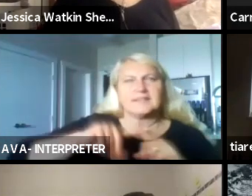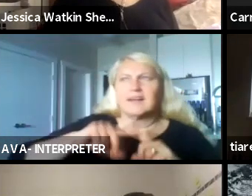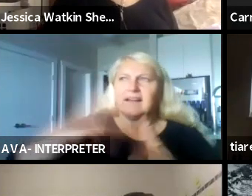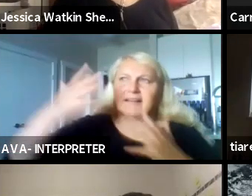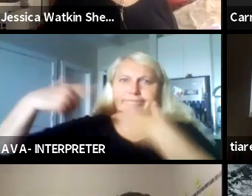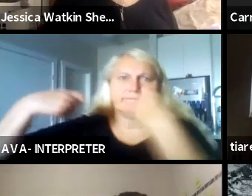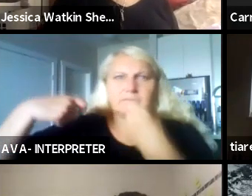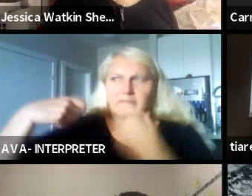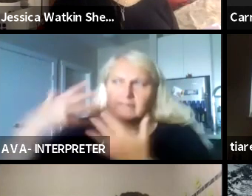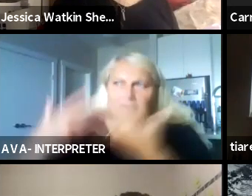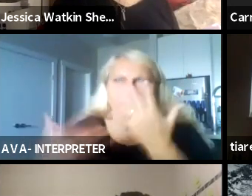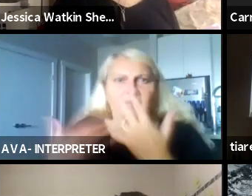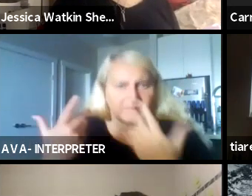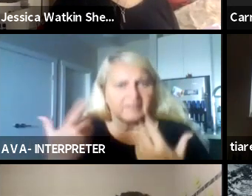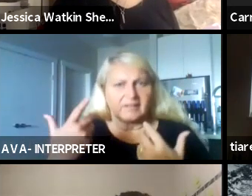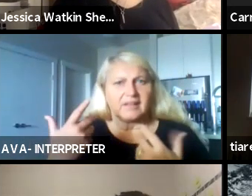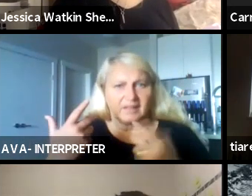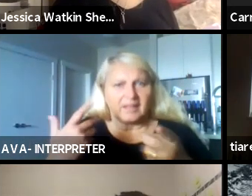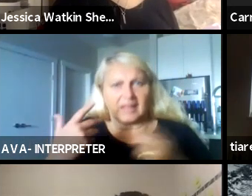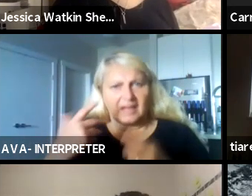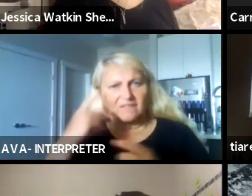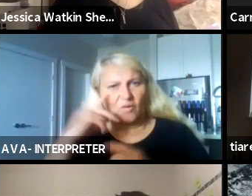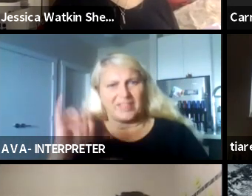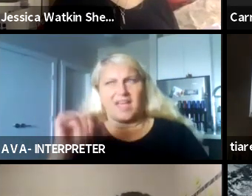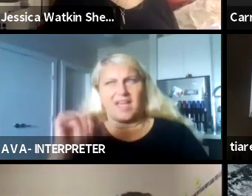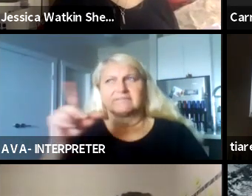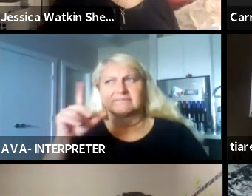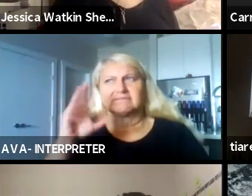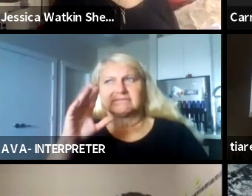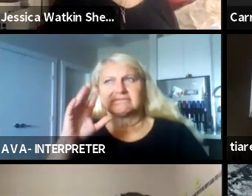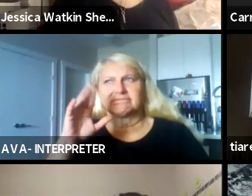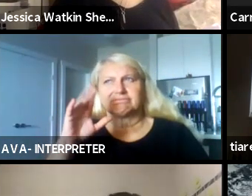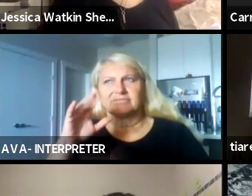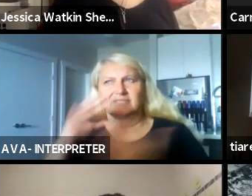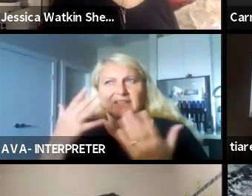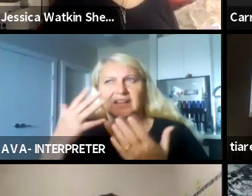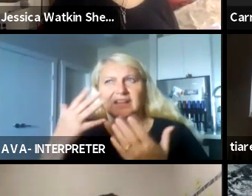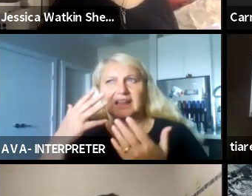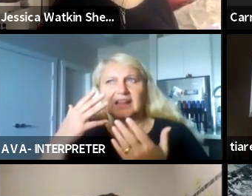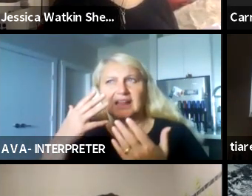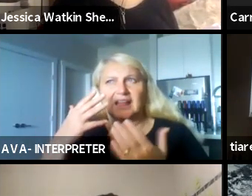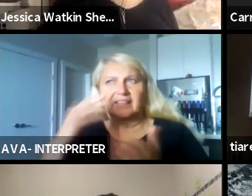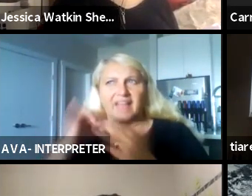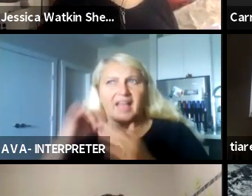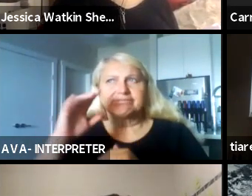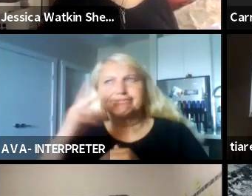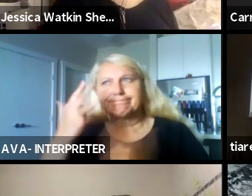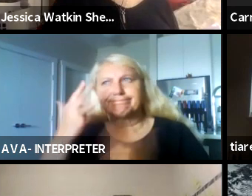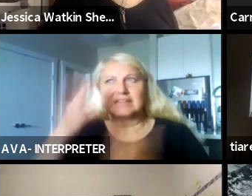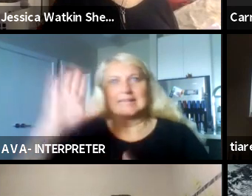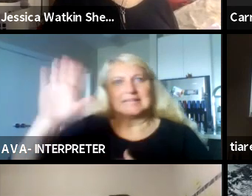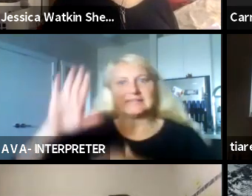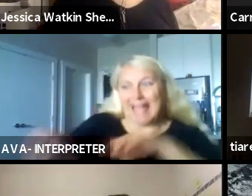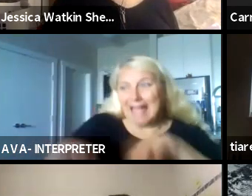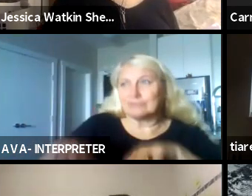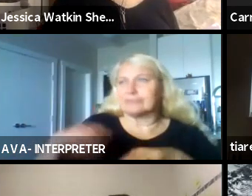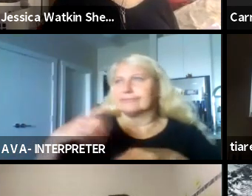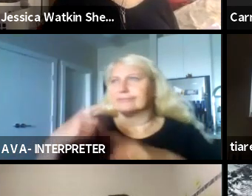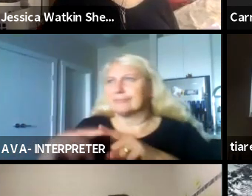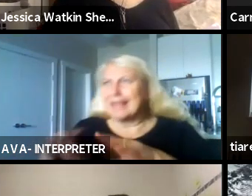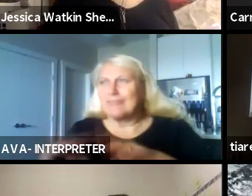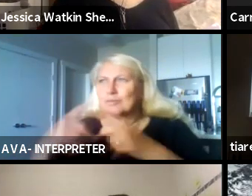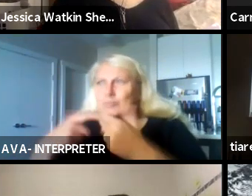in which accountability can be sought and found, I think, are still quite problematic